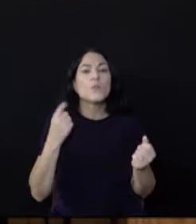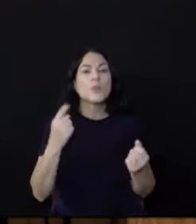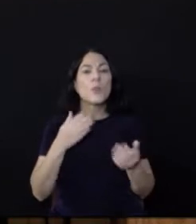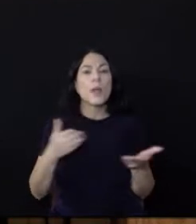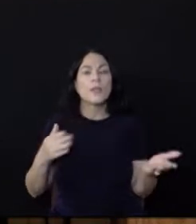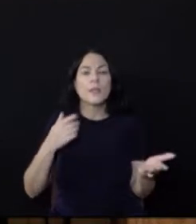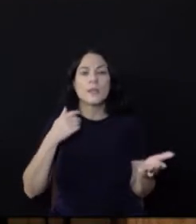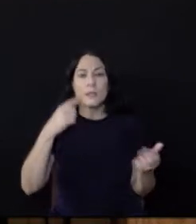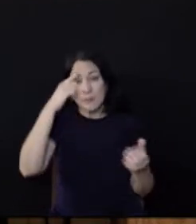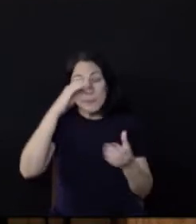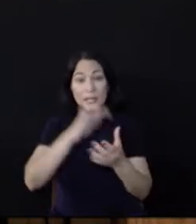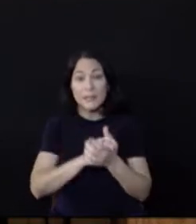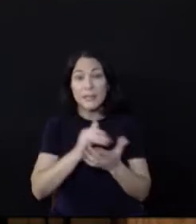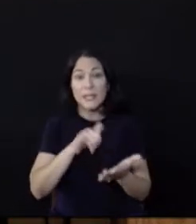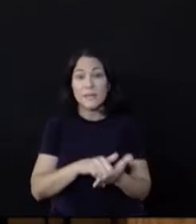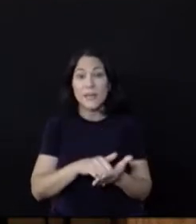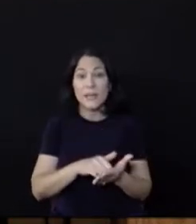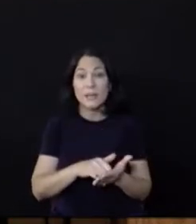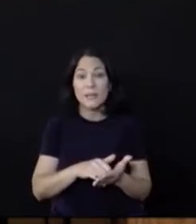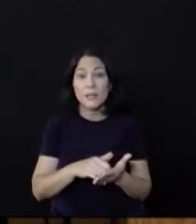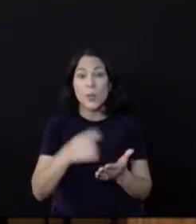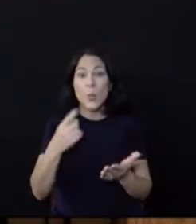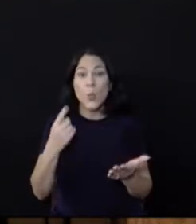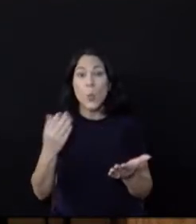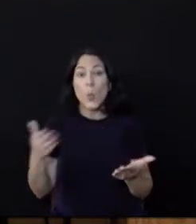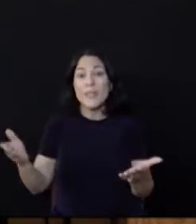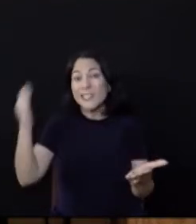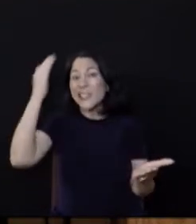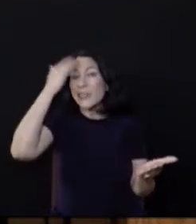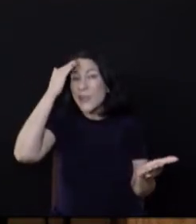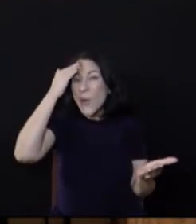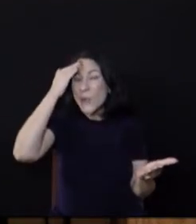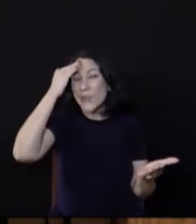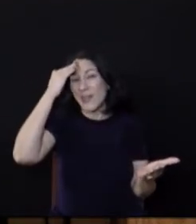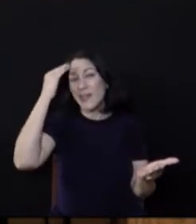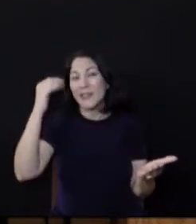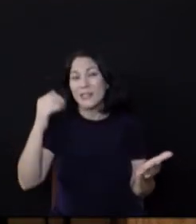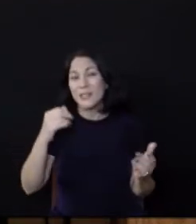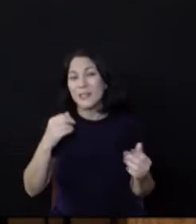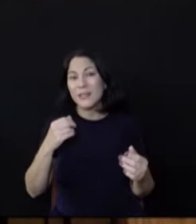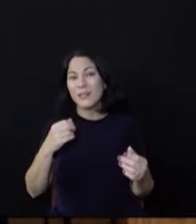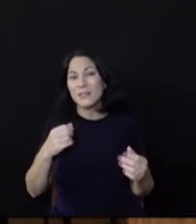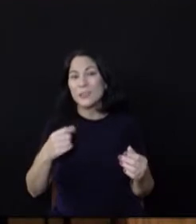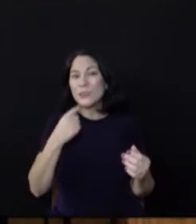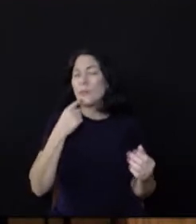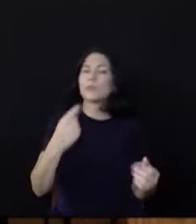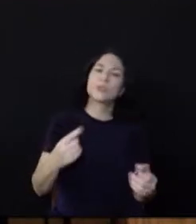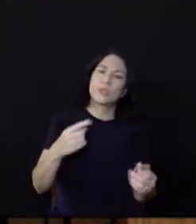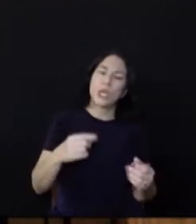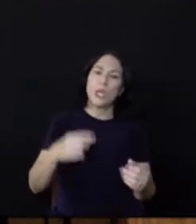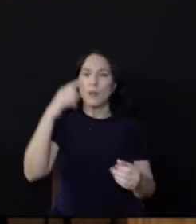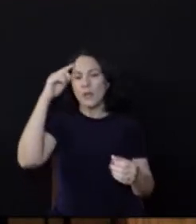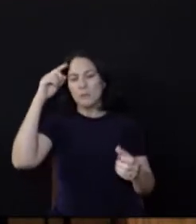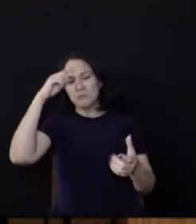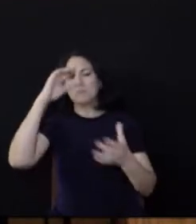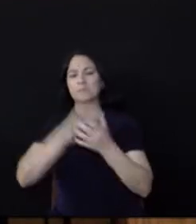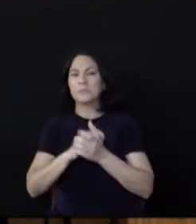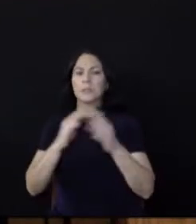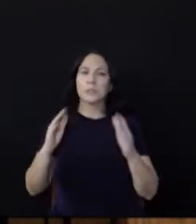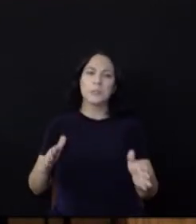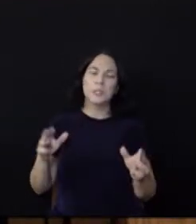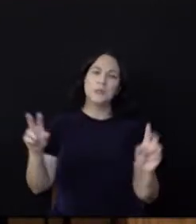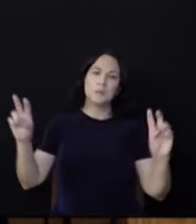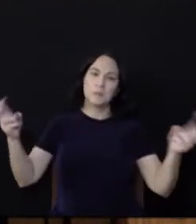to believe that. It's one thing to know that intellectually. It's one thing to be able to spout off the Apostles' Creed, as I was able to do by the time